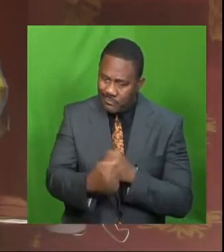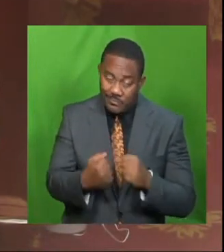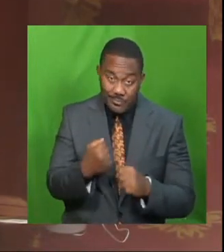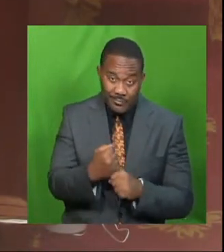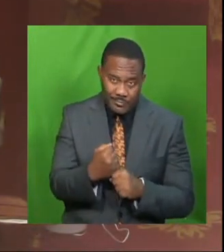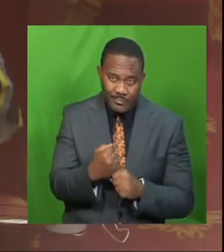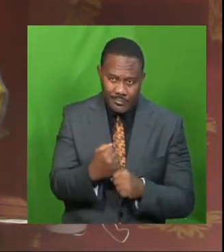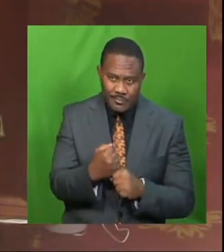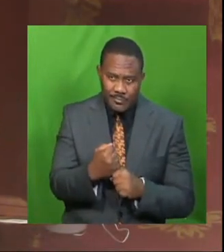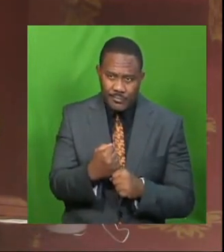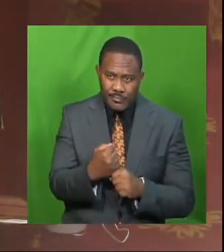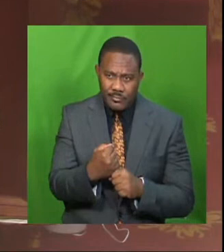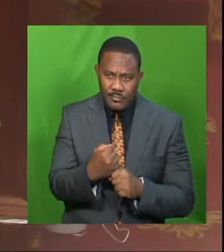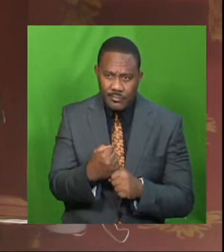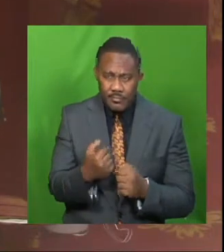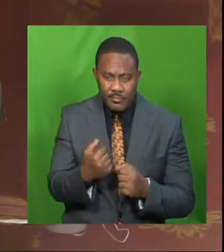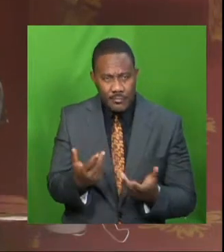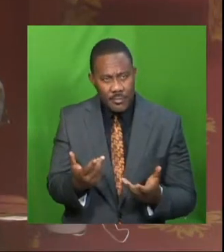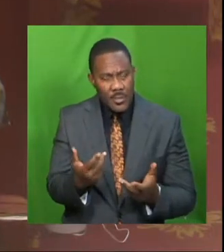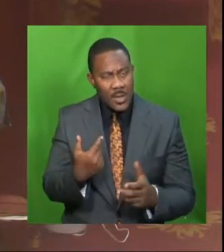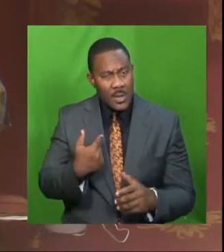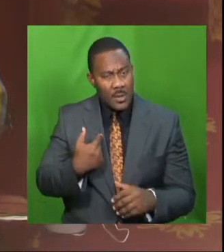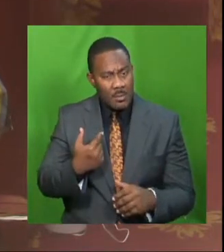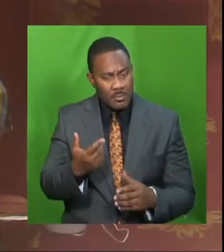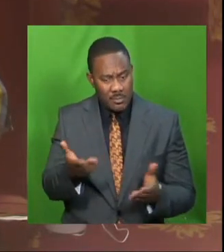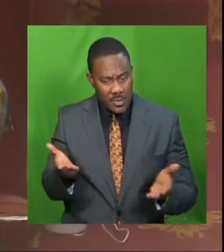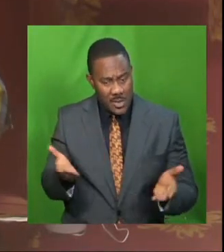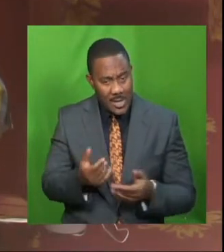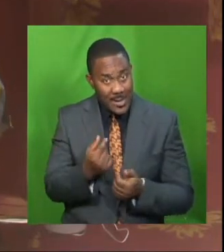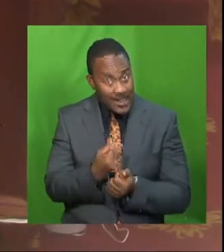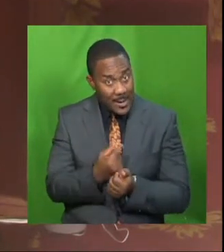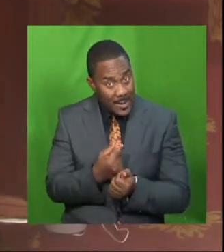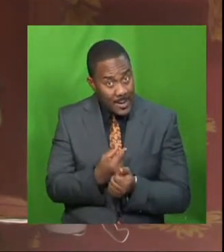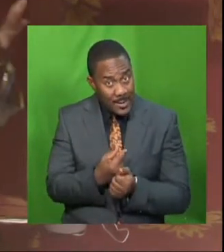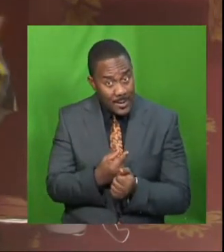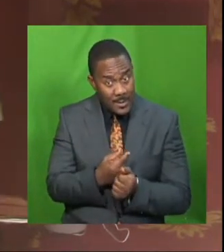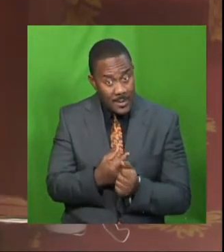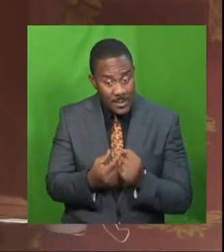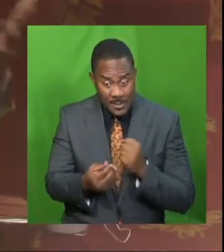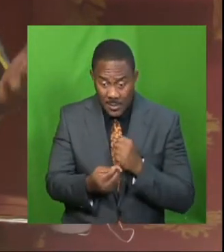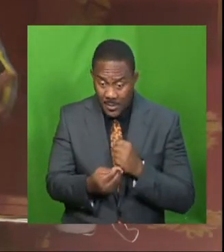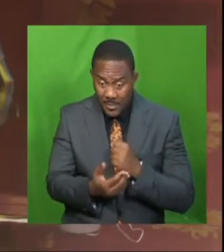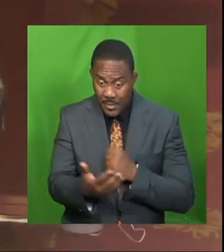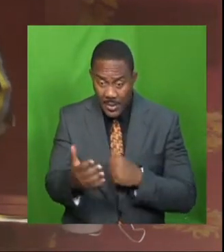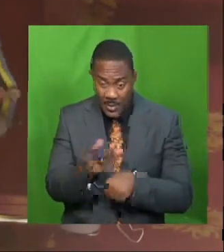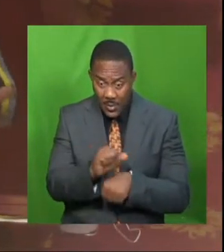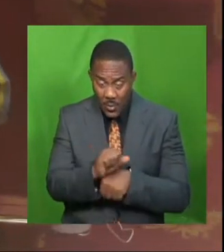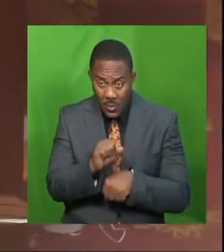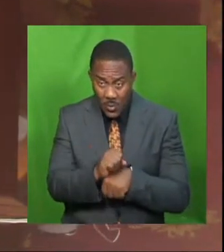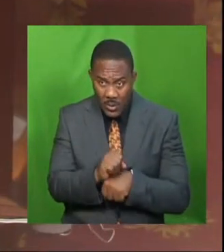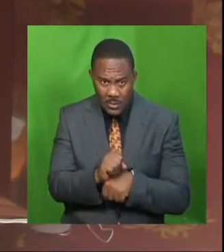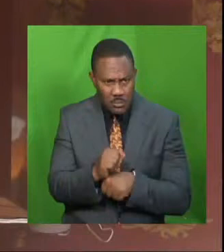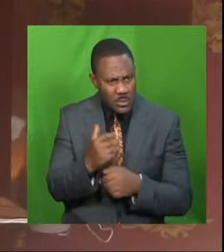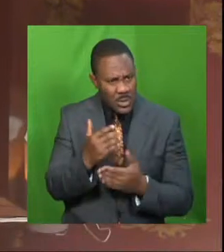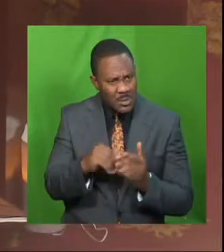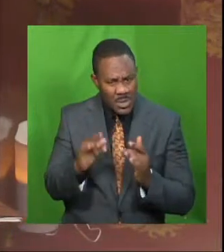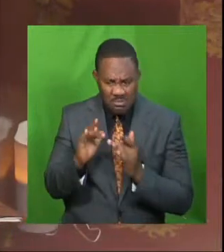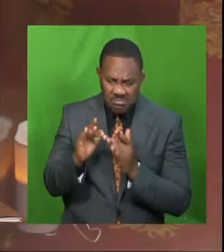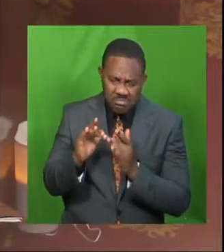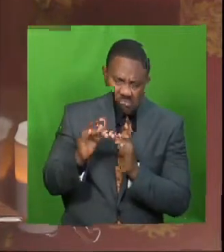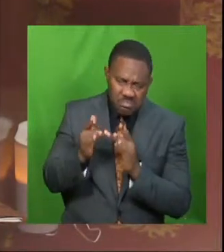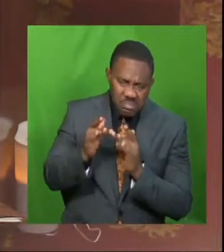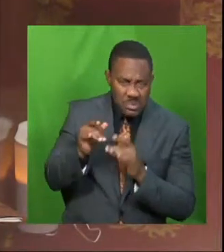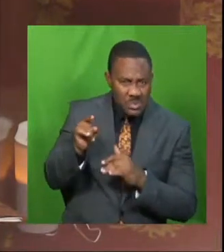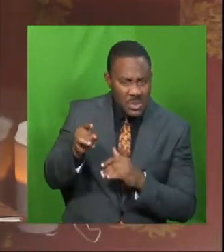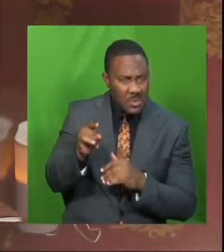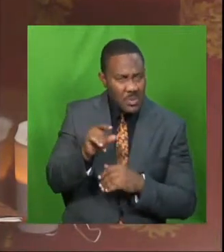Speaker, because of the kind of media environment that we operate, you will find sometimes online or here on the airwaves